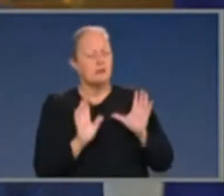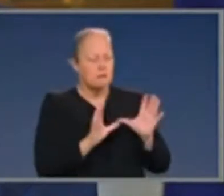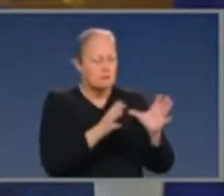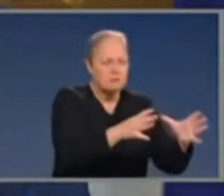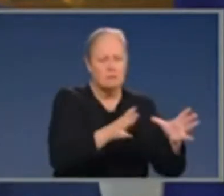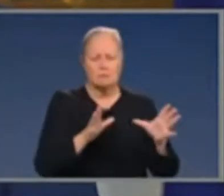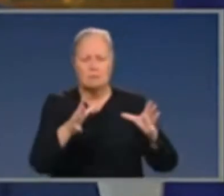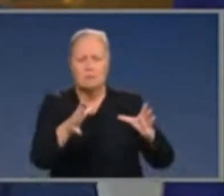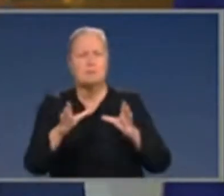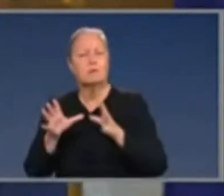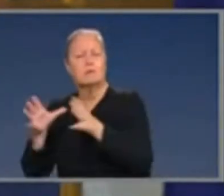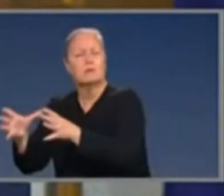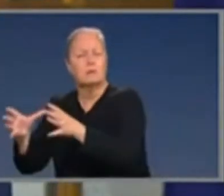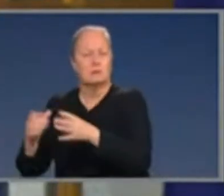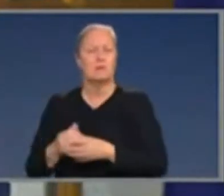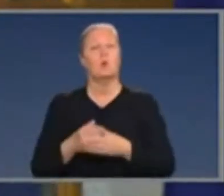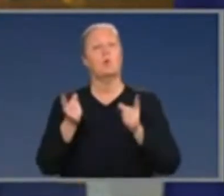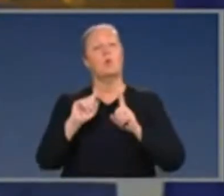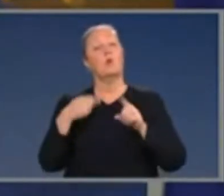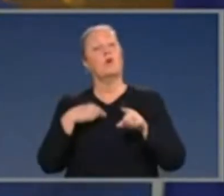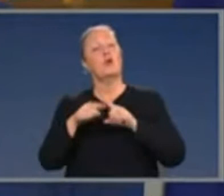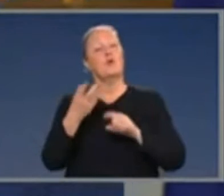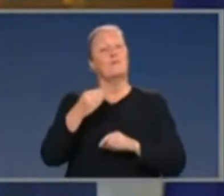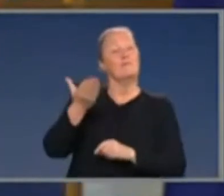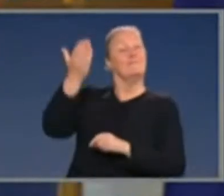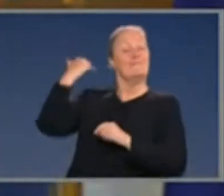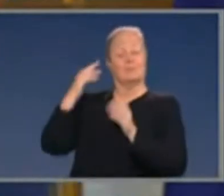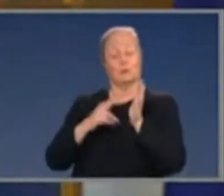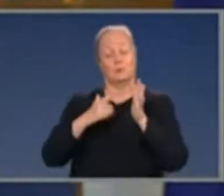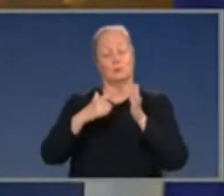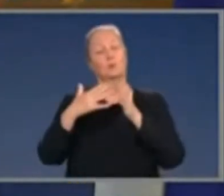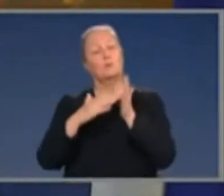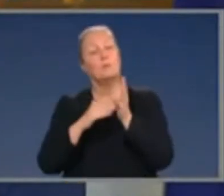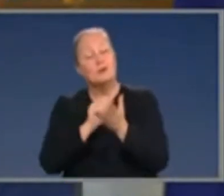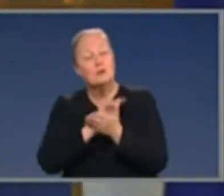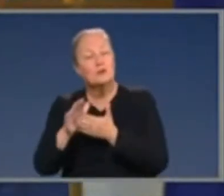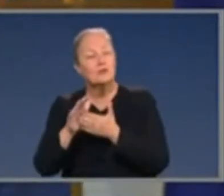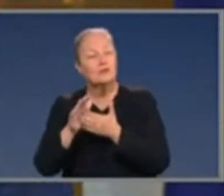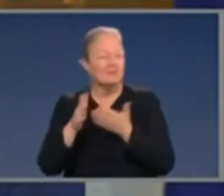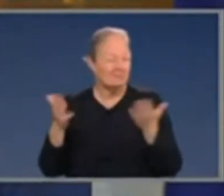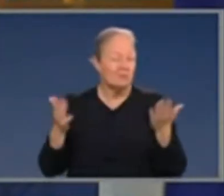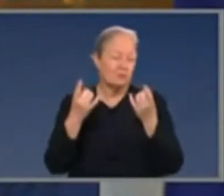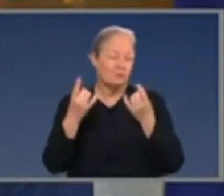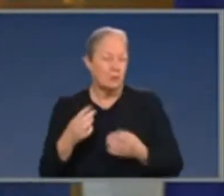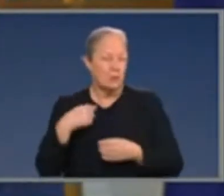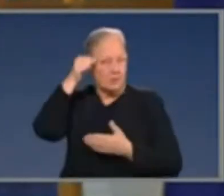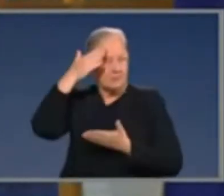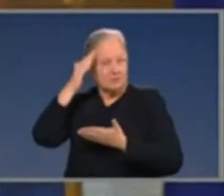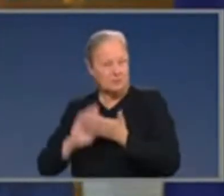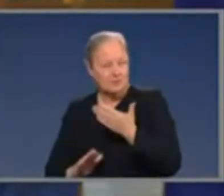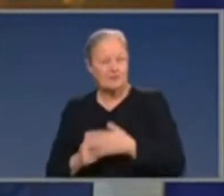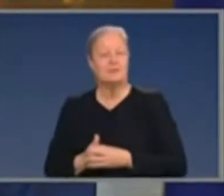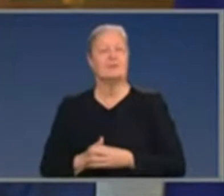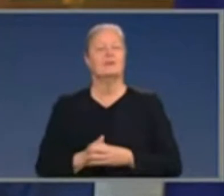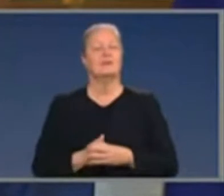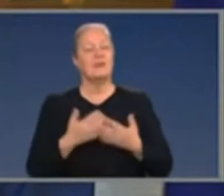those residents. Lessons that we learnt from Newmarch and Dorothy Henderson Lodge in New South Wales. Some of them have a floor of